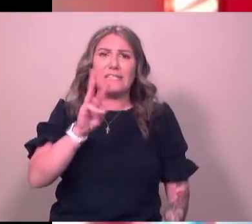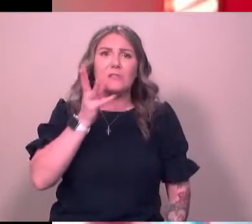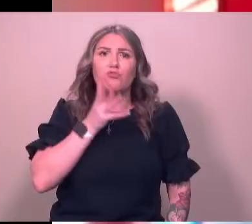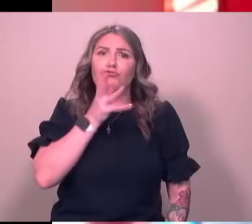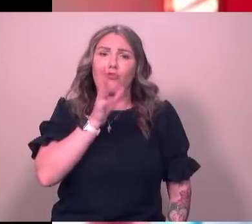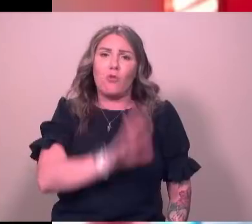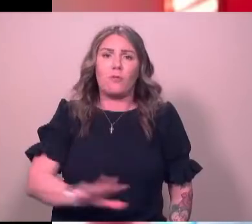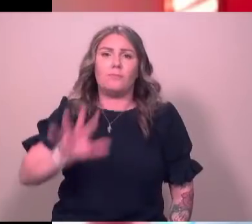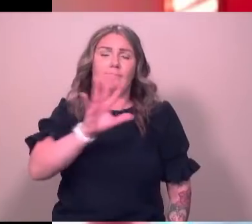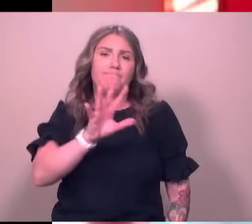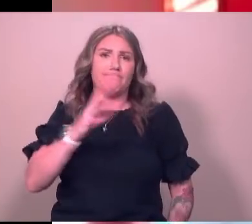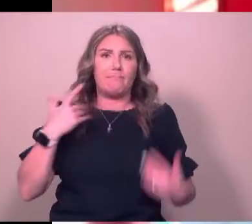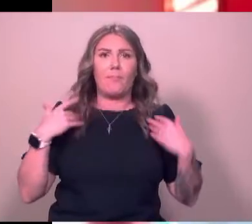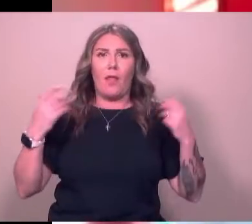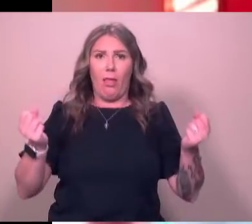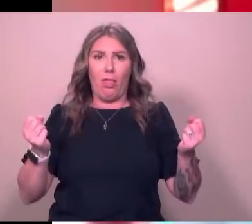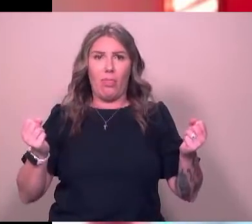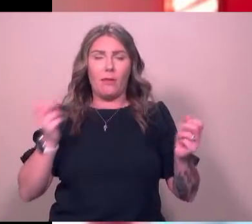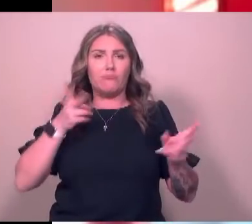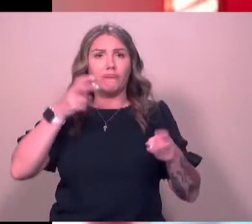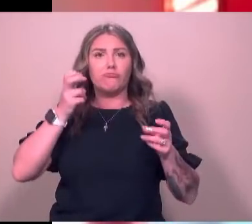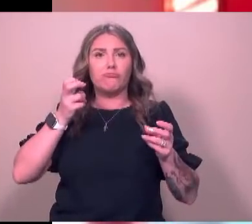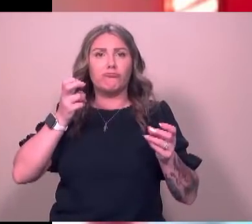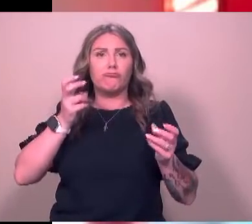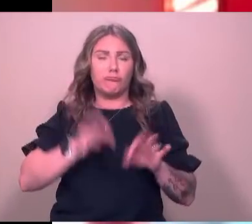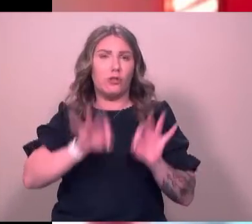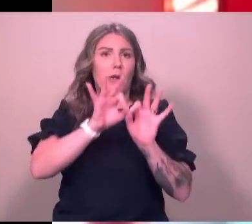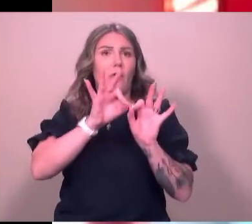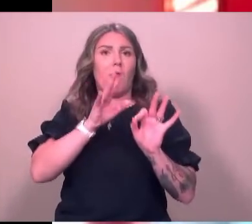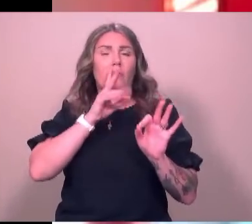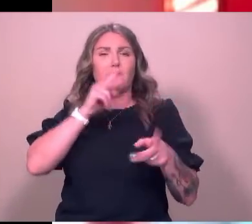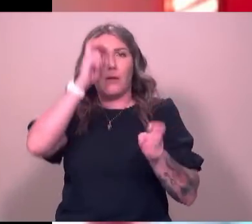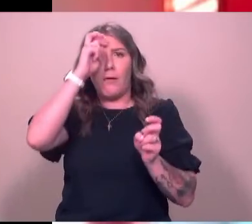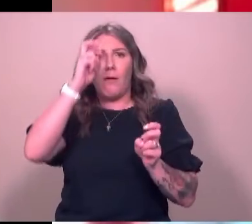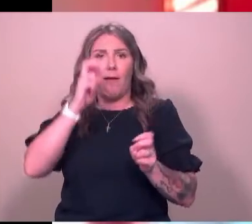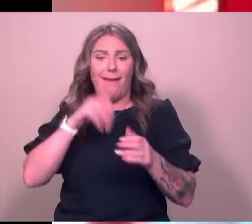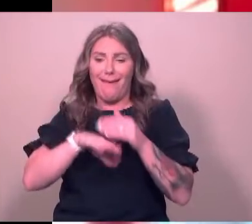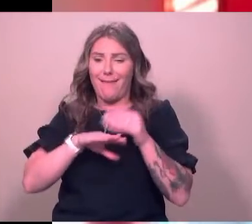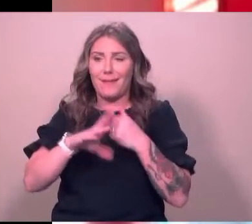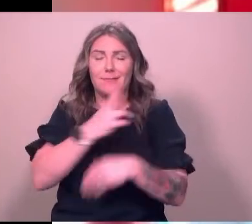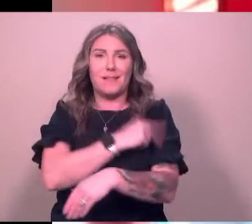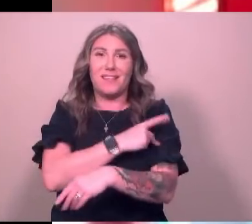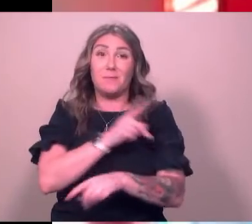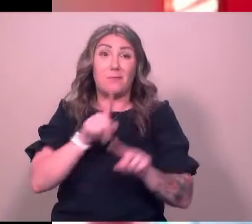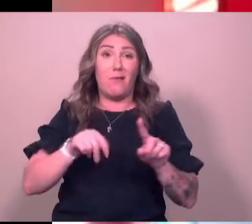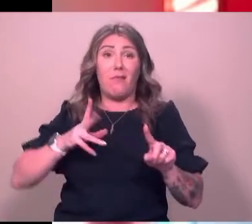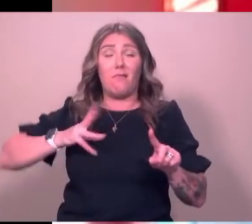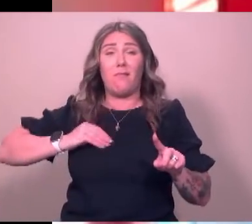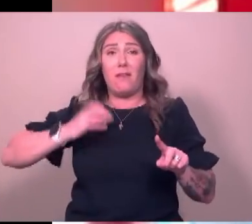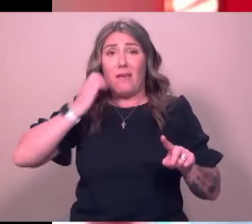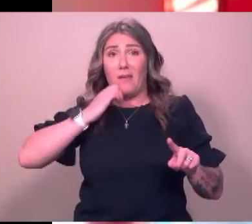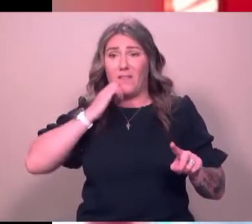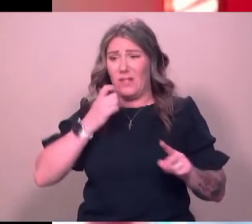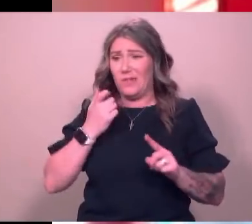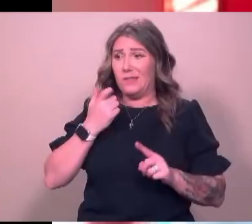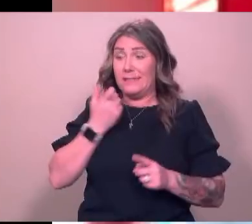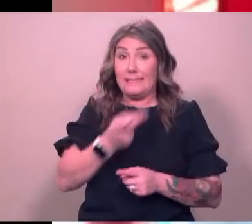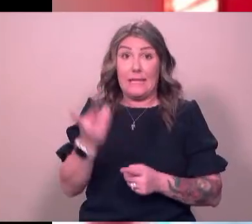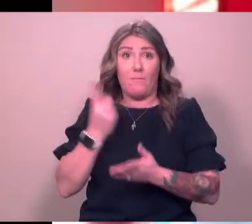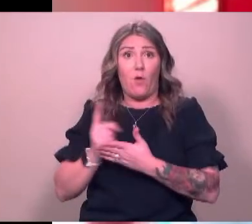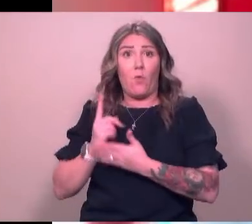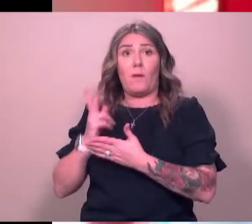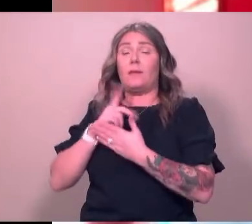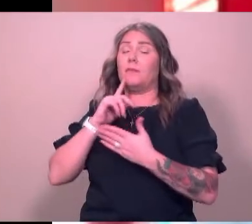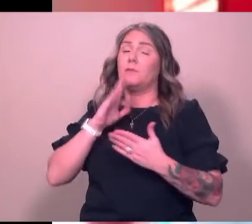health critical access hospitals, and we're unable to take those patients daily in the last several weeks, which is probably only going to